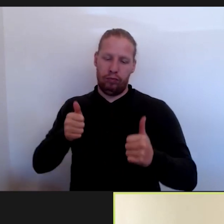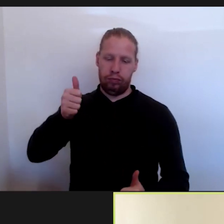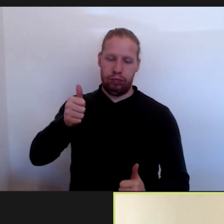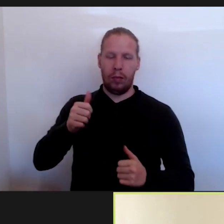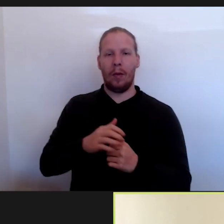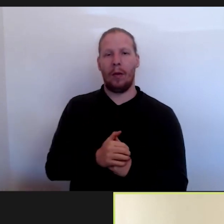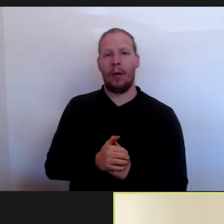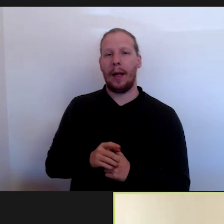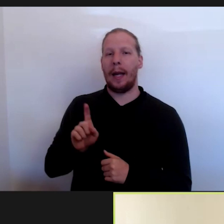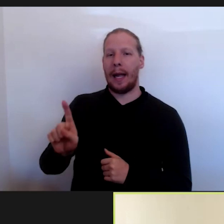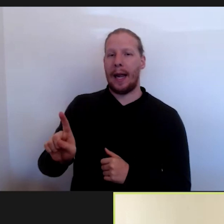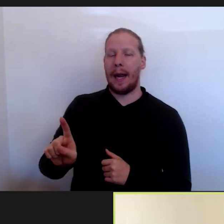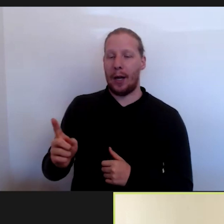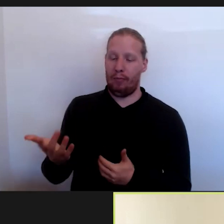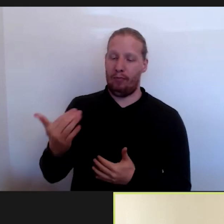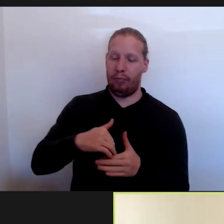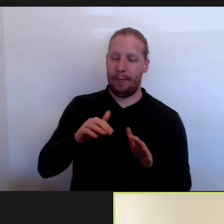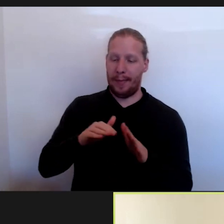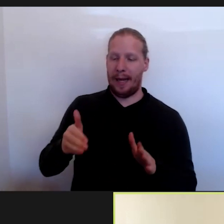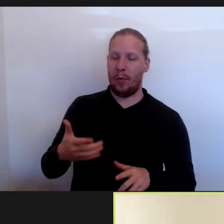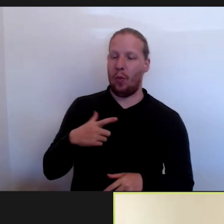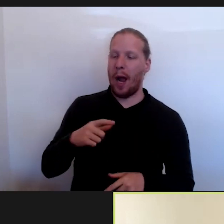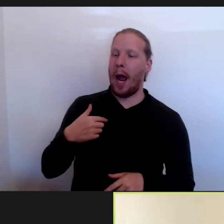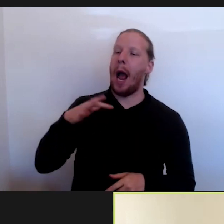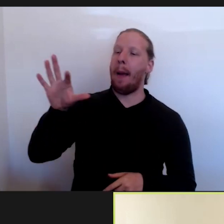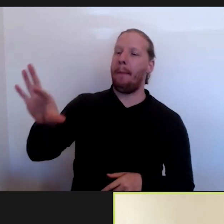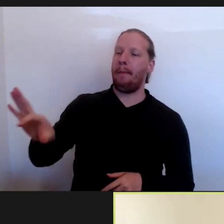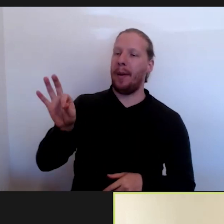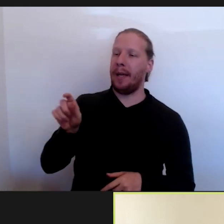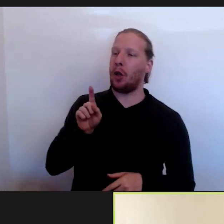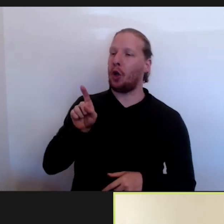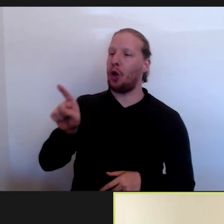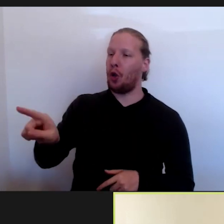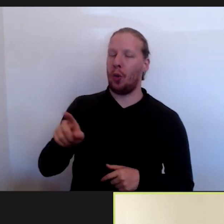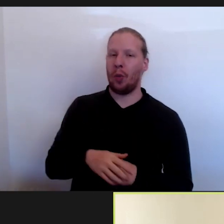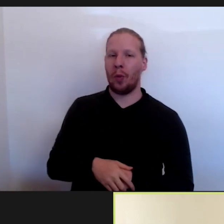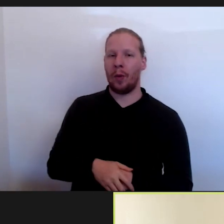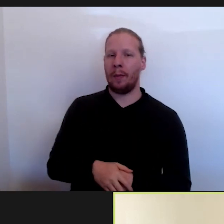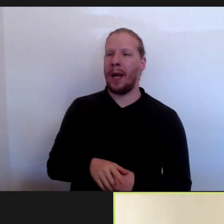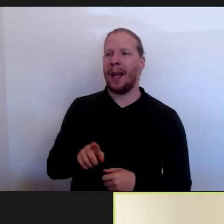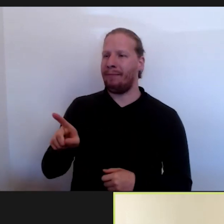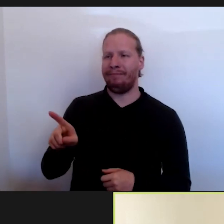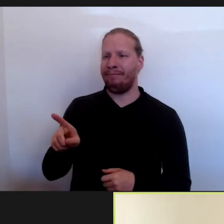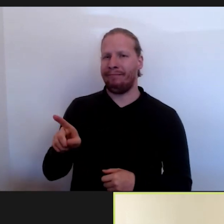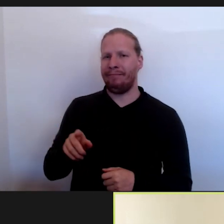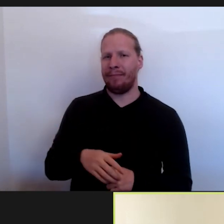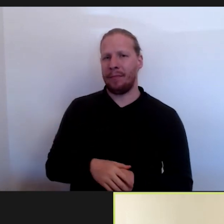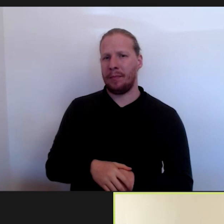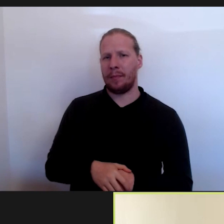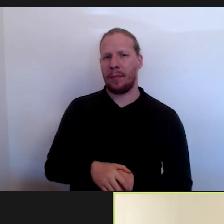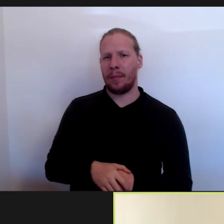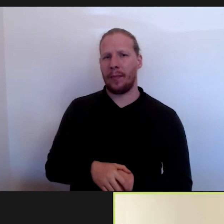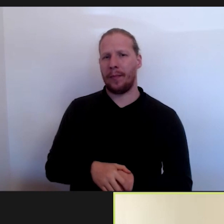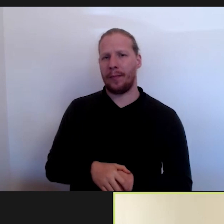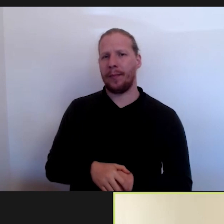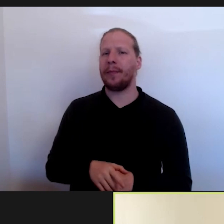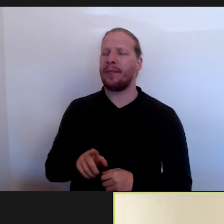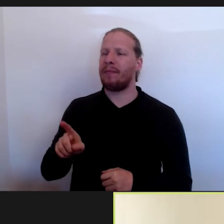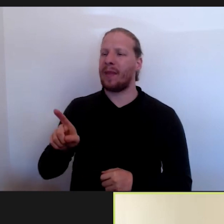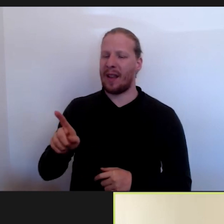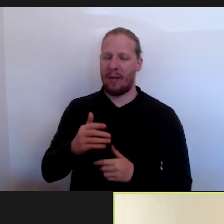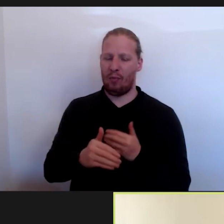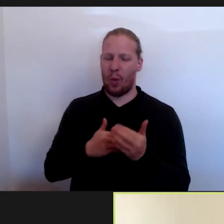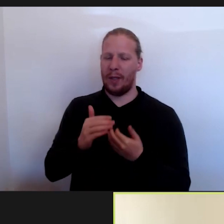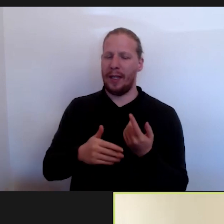table because I want to practice meaningful participation. So that is absolutely not meaningful. It is, again, re-traumatizing the